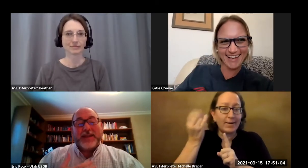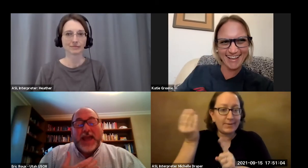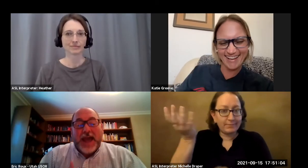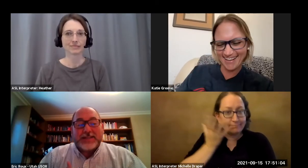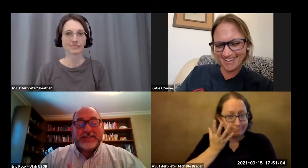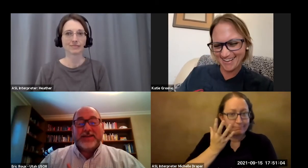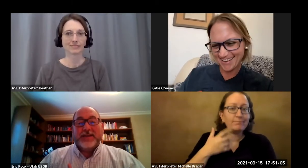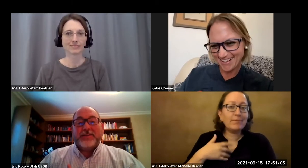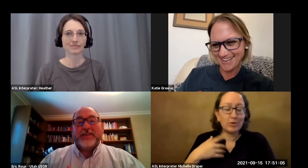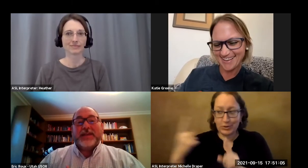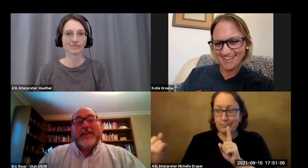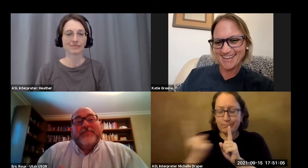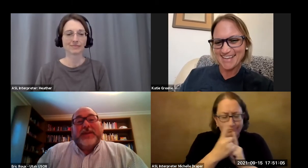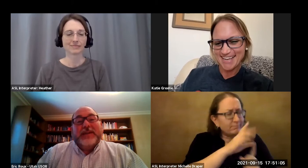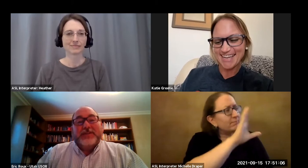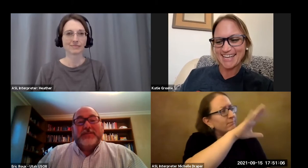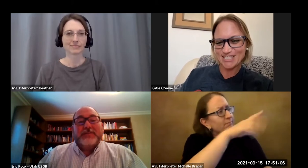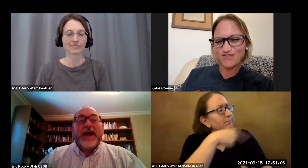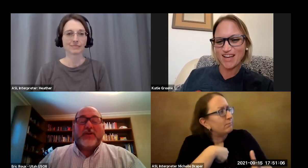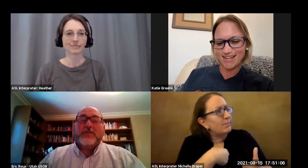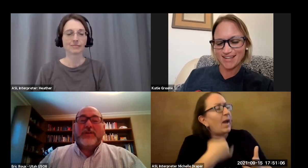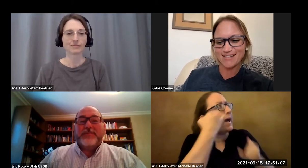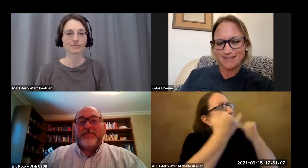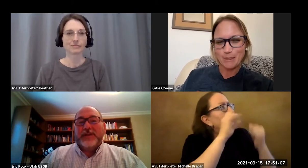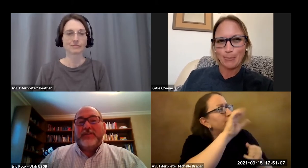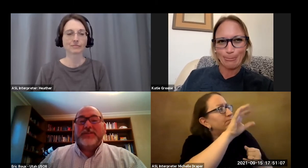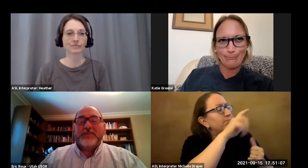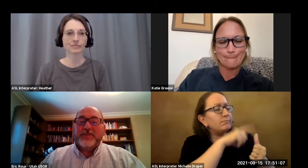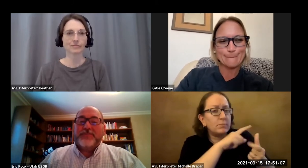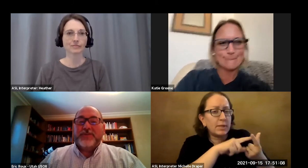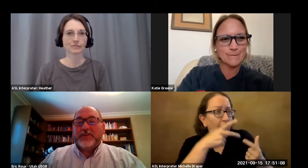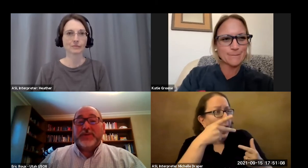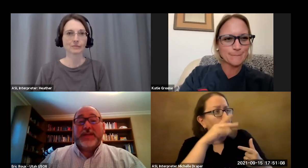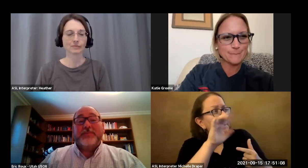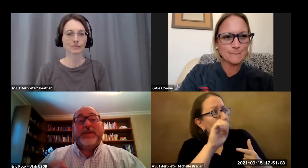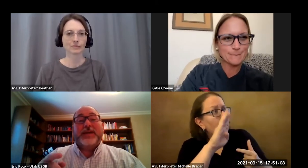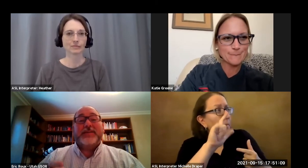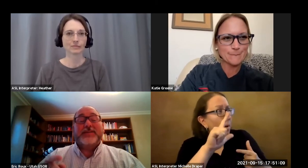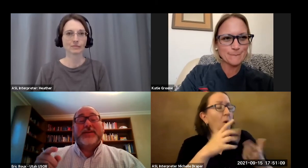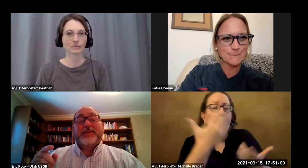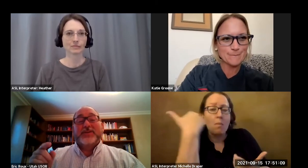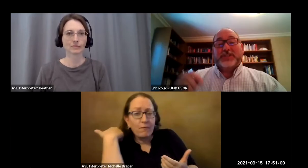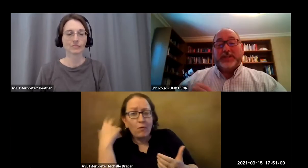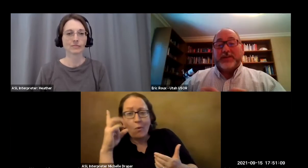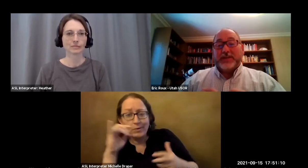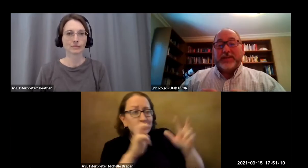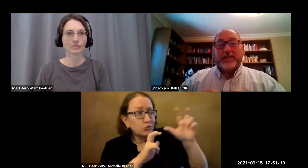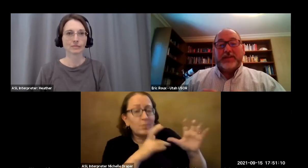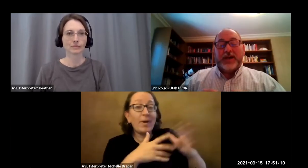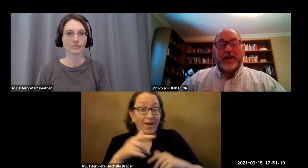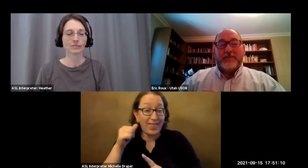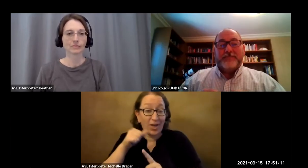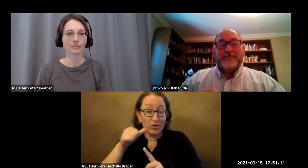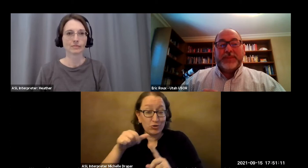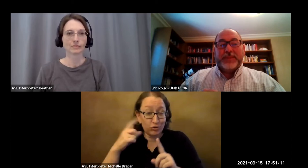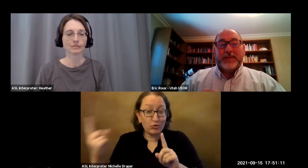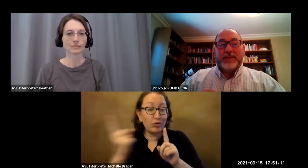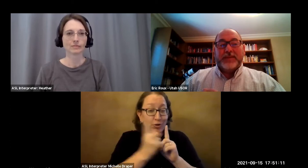up and asked, like, if we could do that, or if we used to do it, if we could do it again, because she